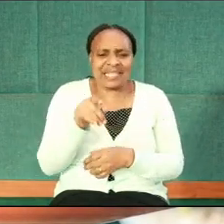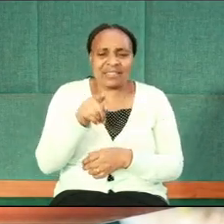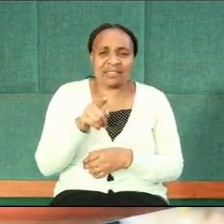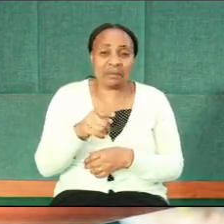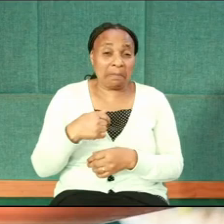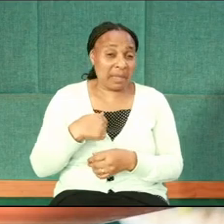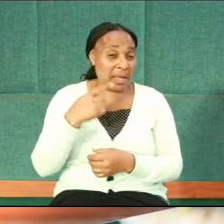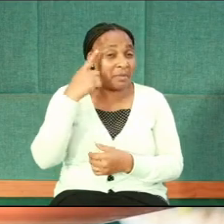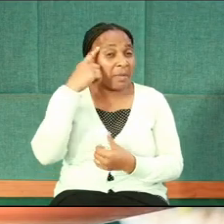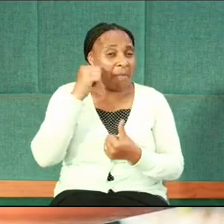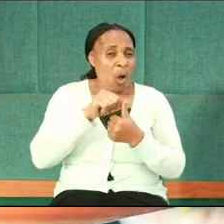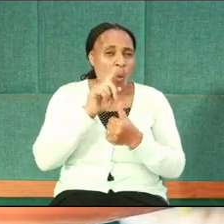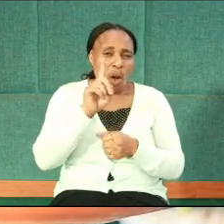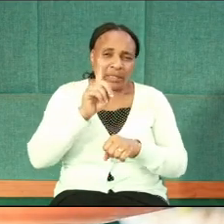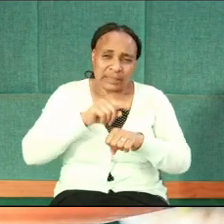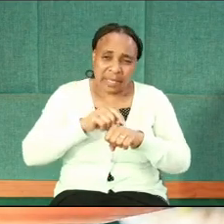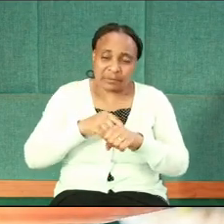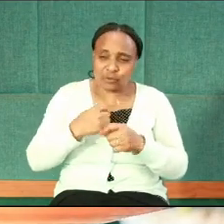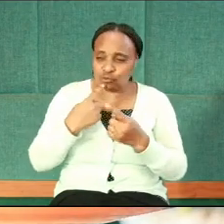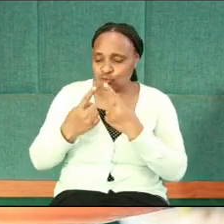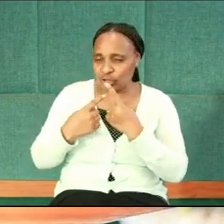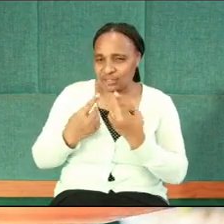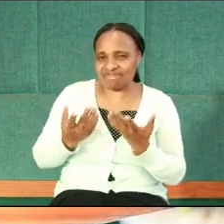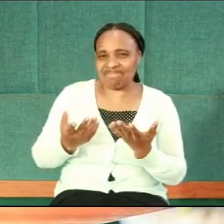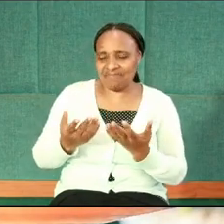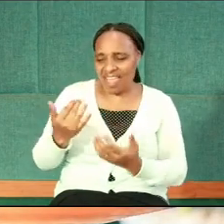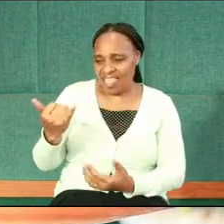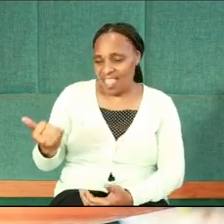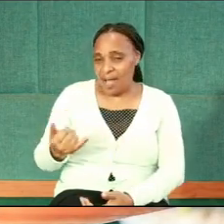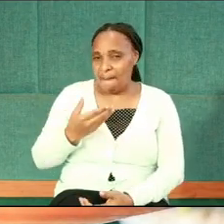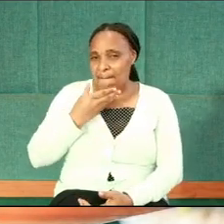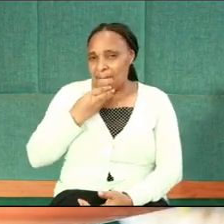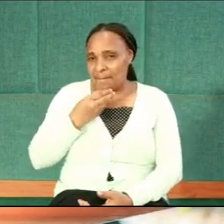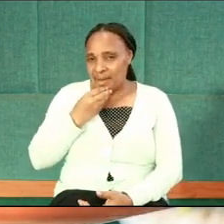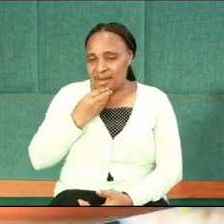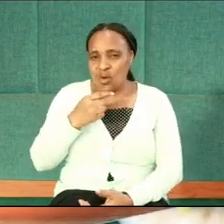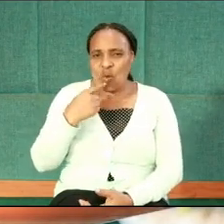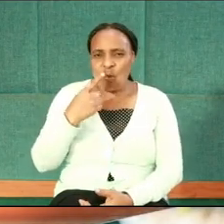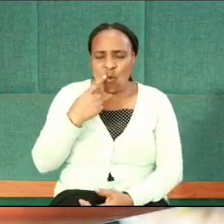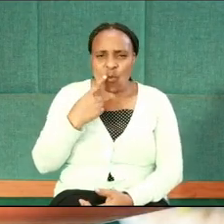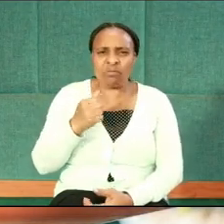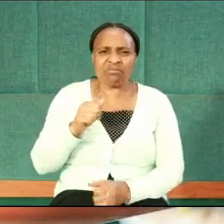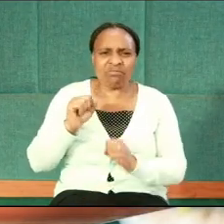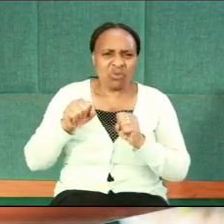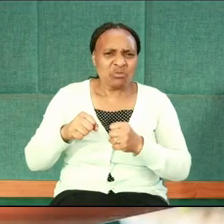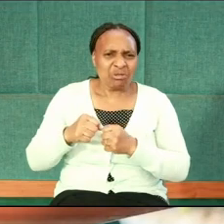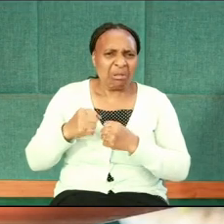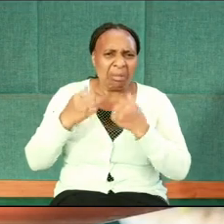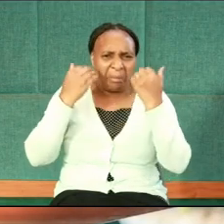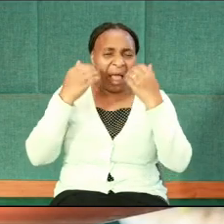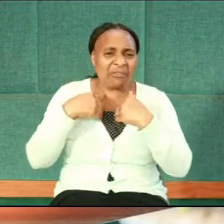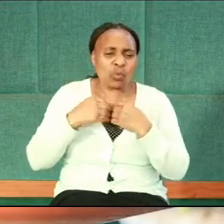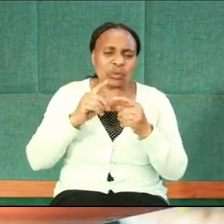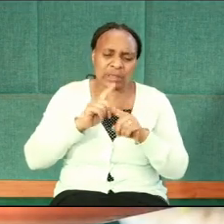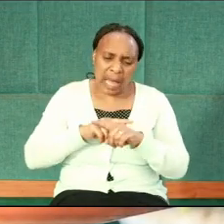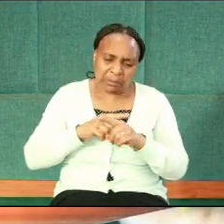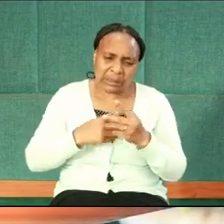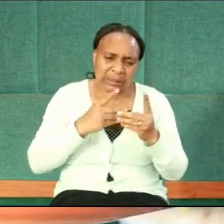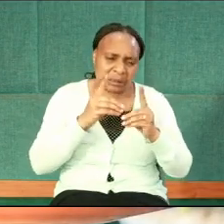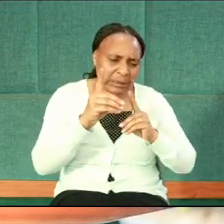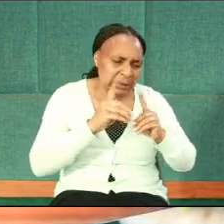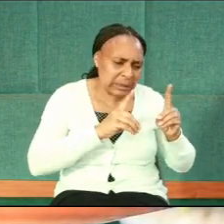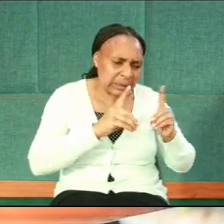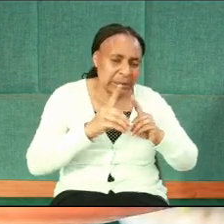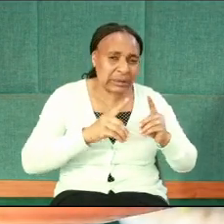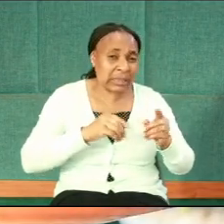I remember one time I was talking to a young man who was convulsing, and when I discussed with him, it's just